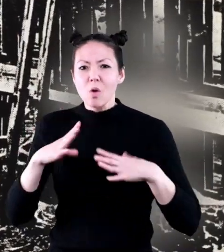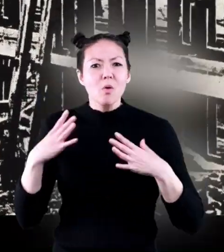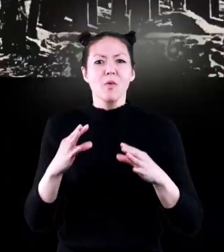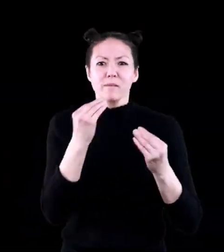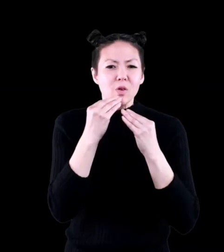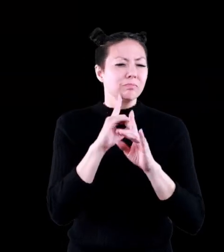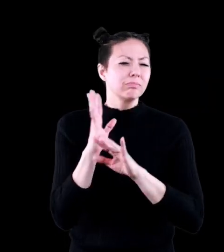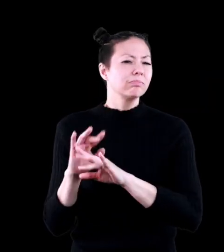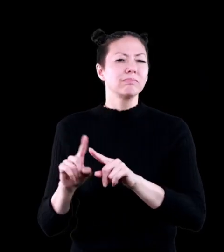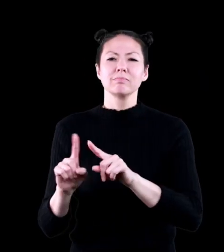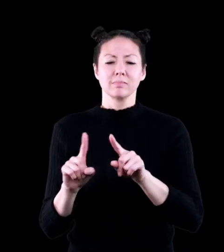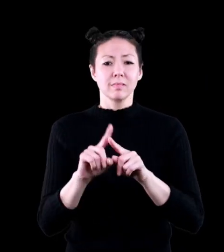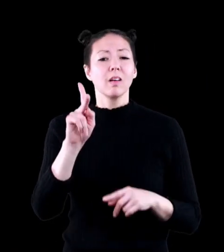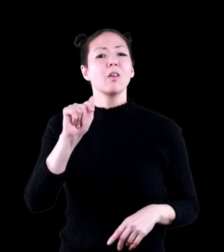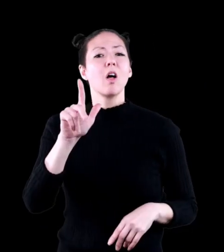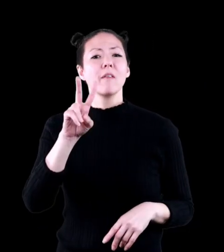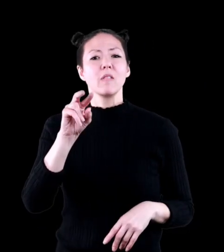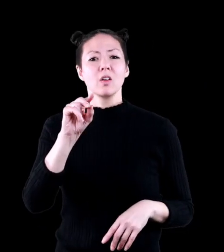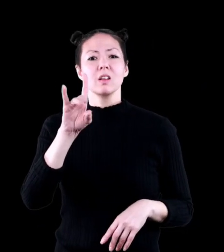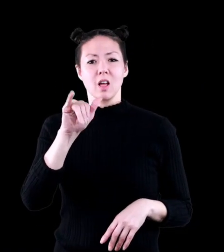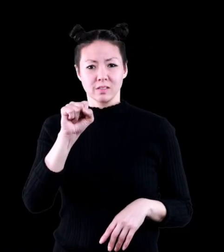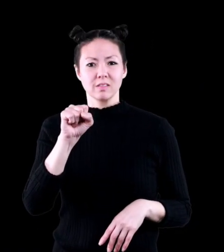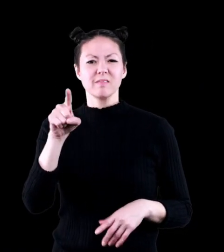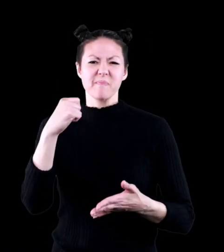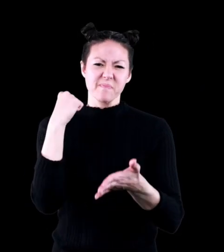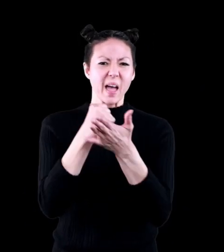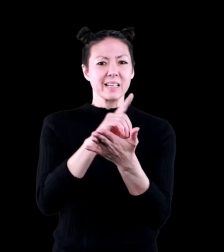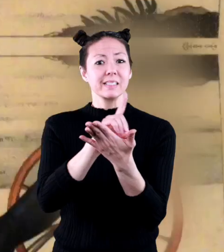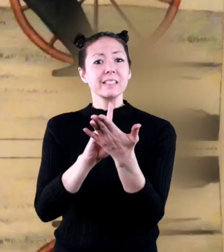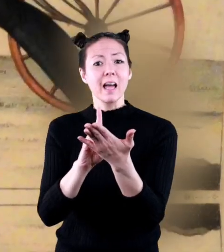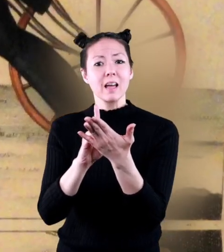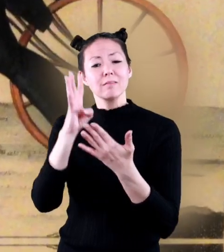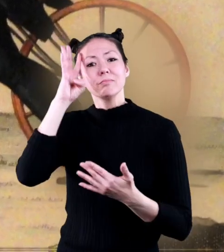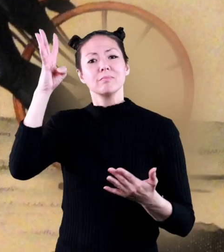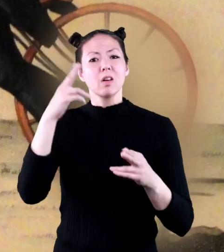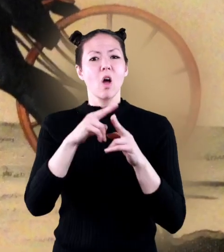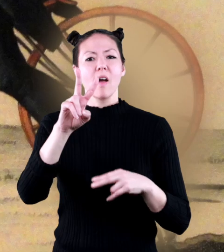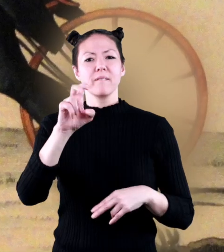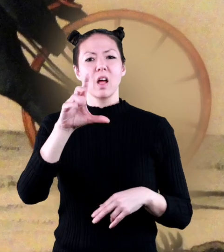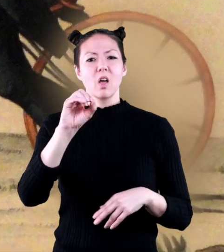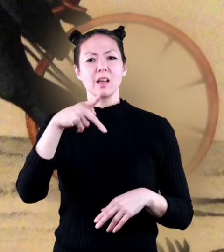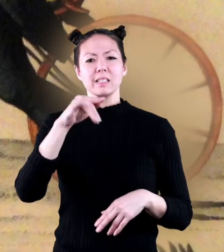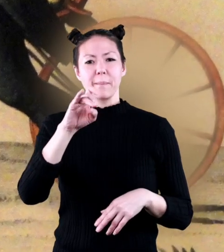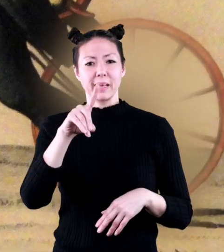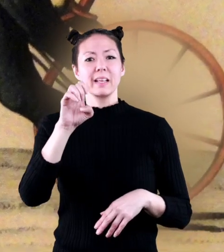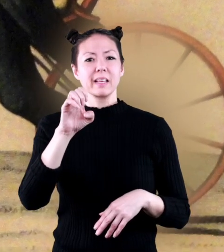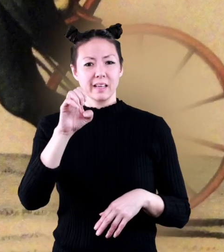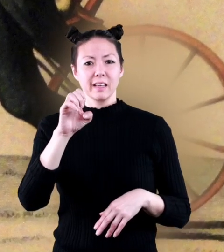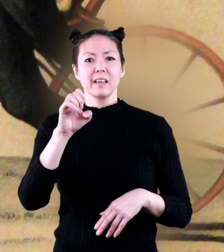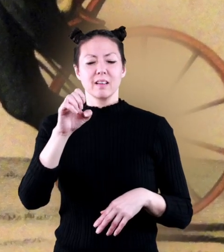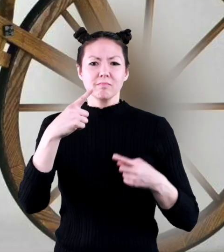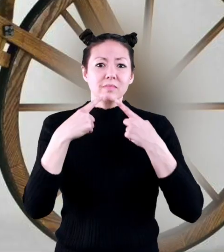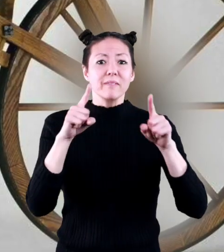consumers. Carl von Drais patented his design of a contraption called the velocipede, the first